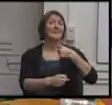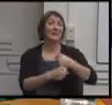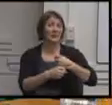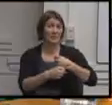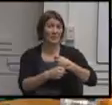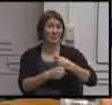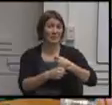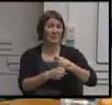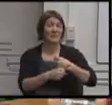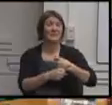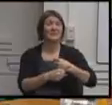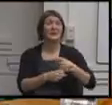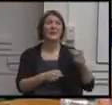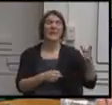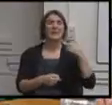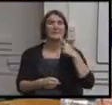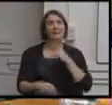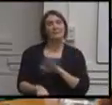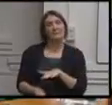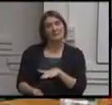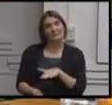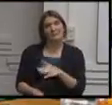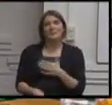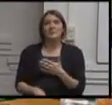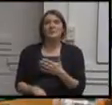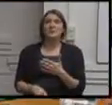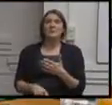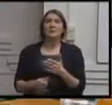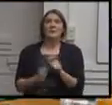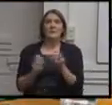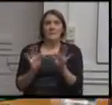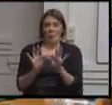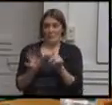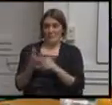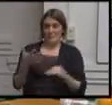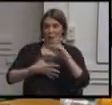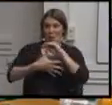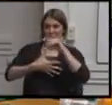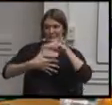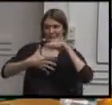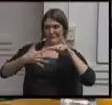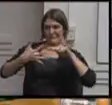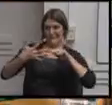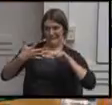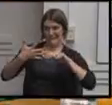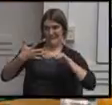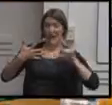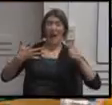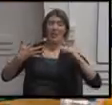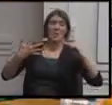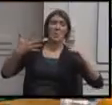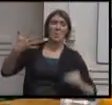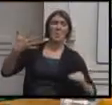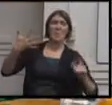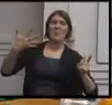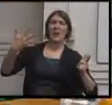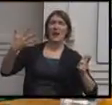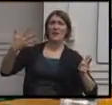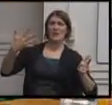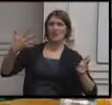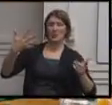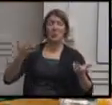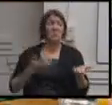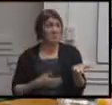expressed to me an interest in certain items being done first. Right off the bat,